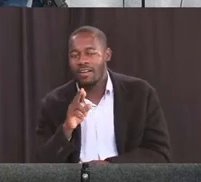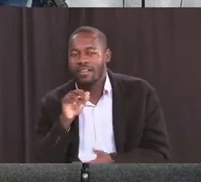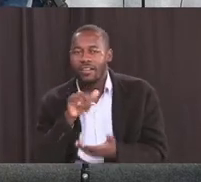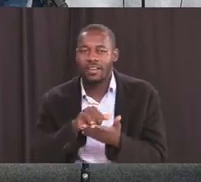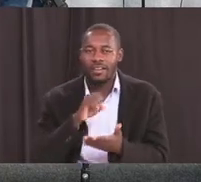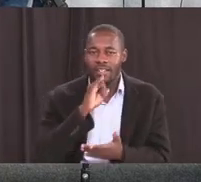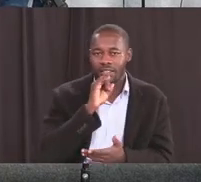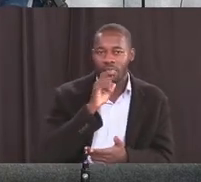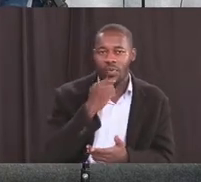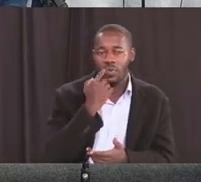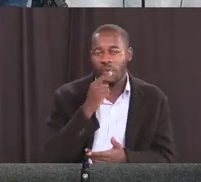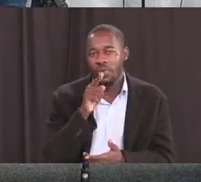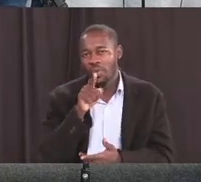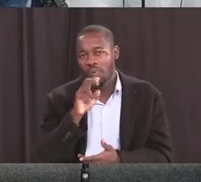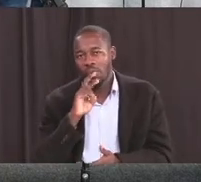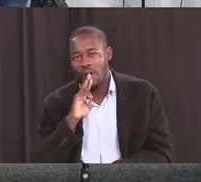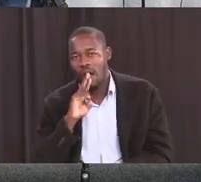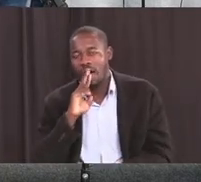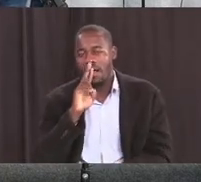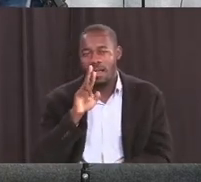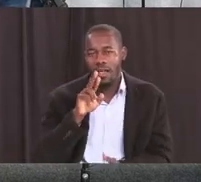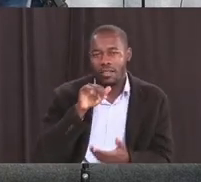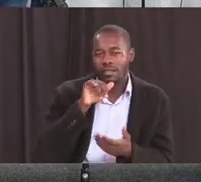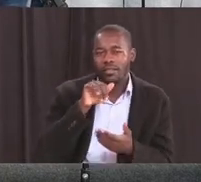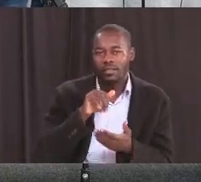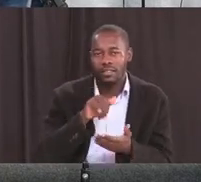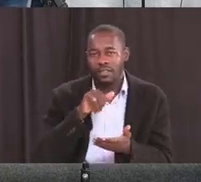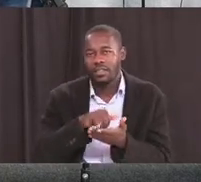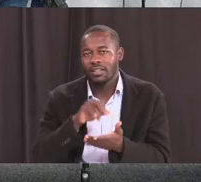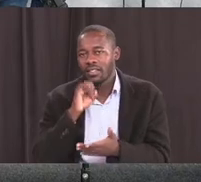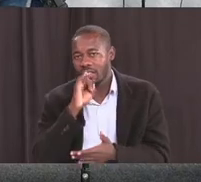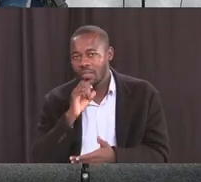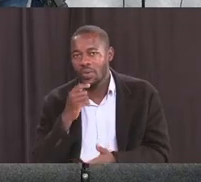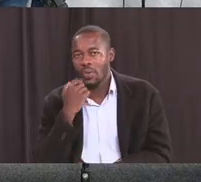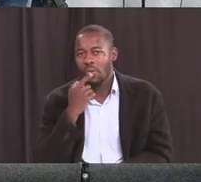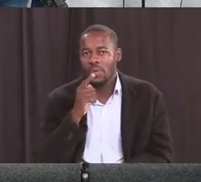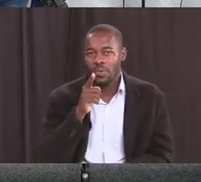That is who you are. That is who you are. That is who you